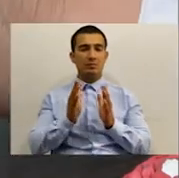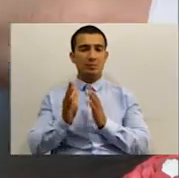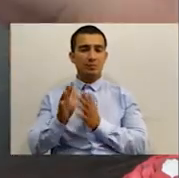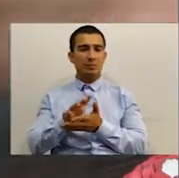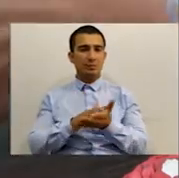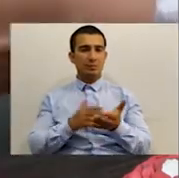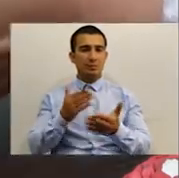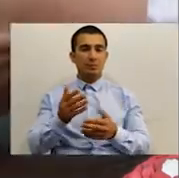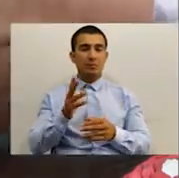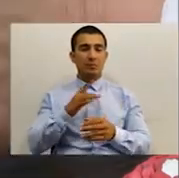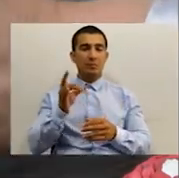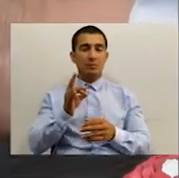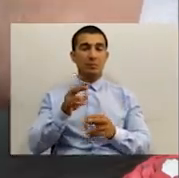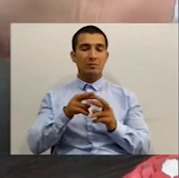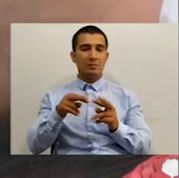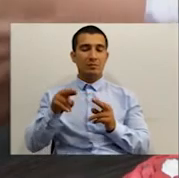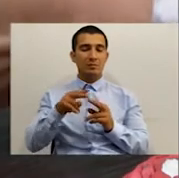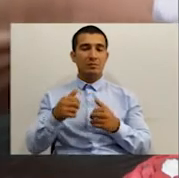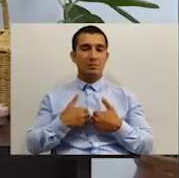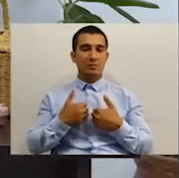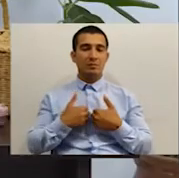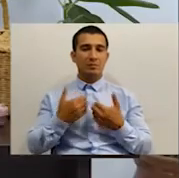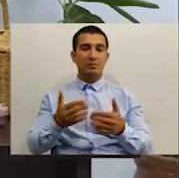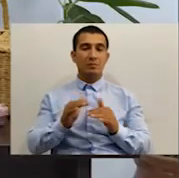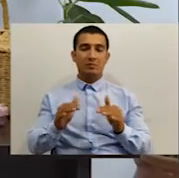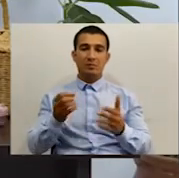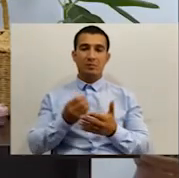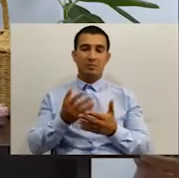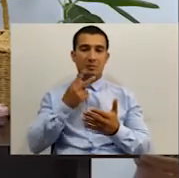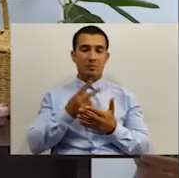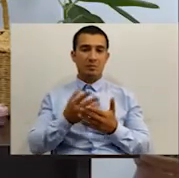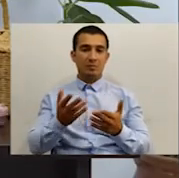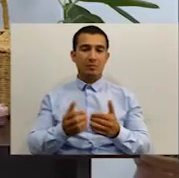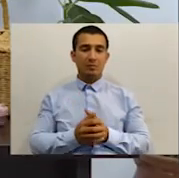Qator-qatoriga ham bosib-bosib to'qinglar. Mana bolajonlar,